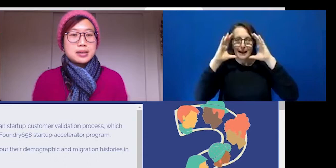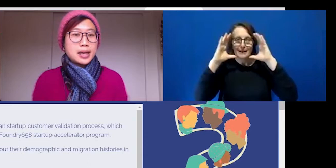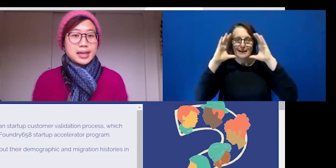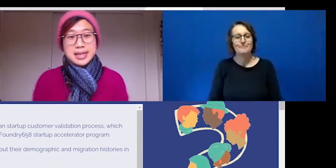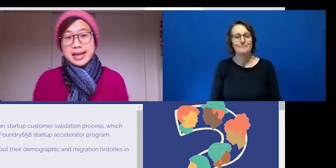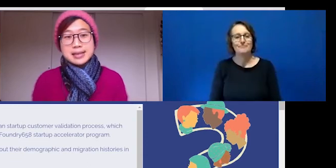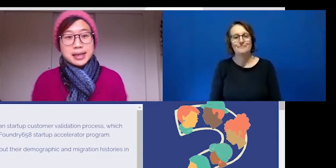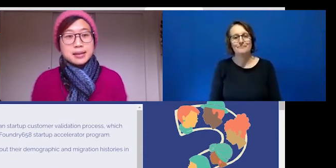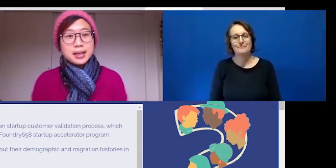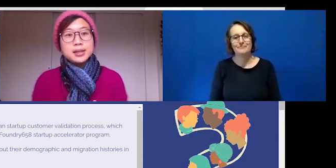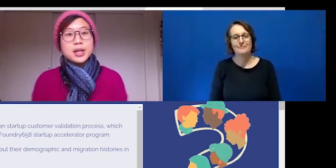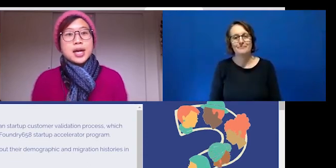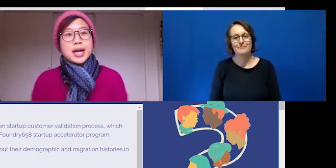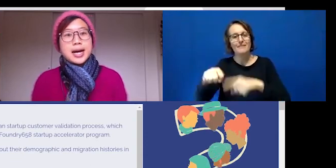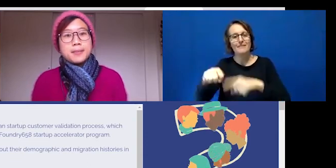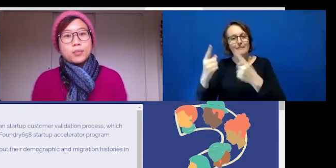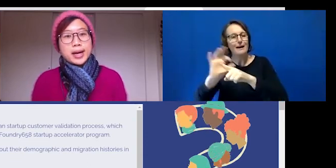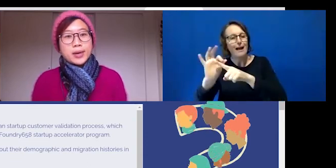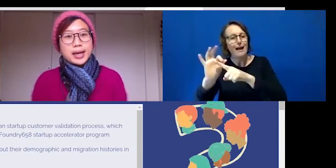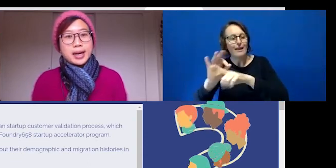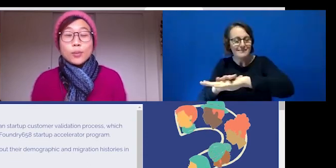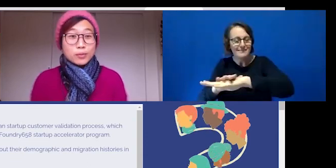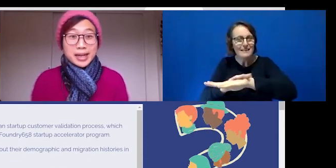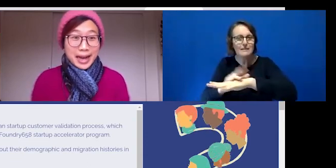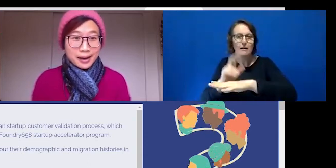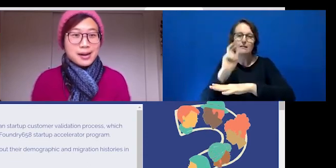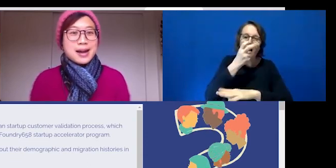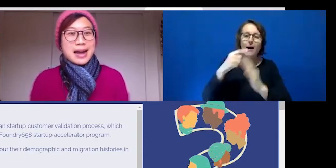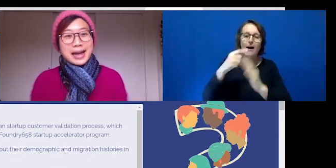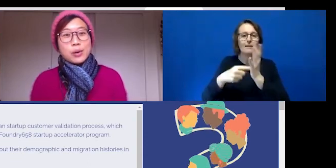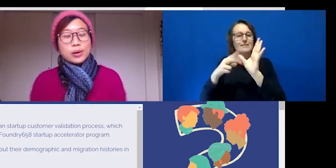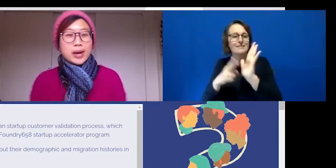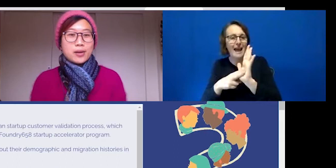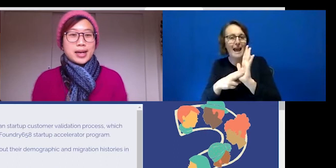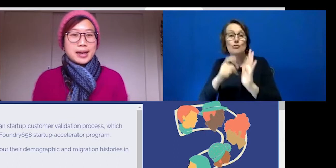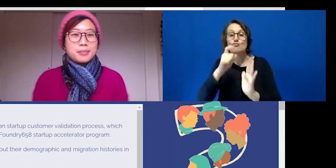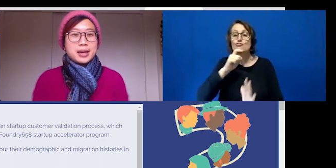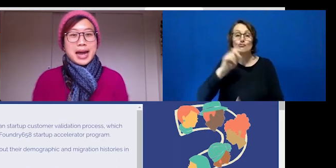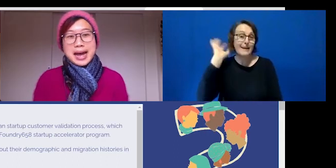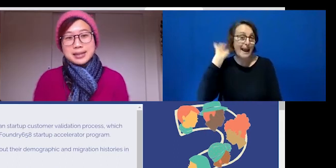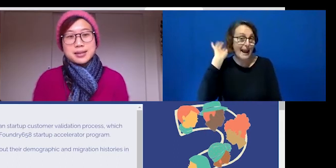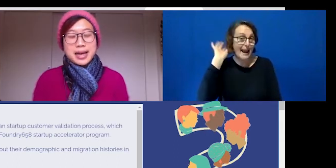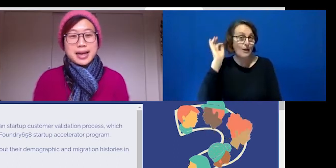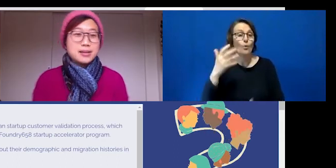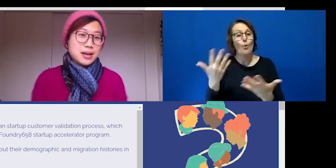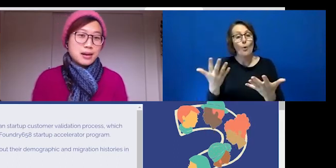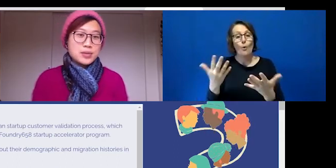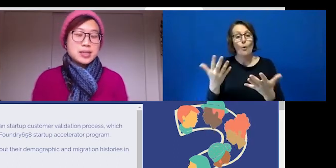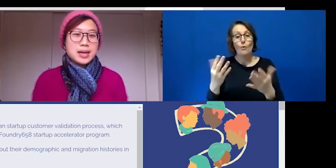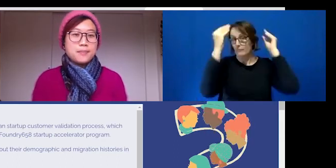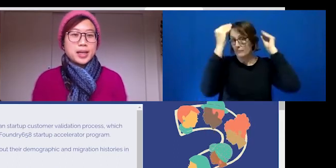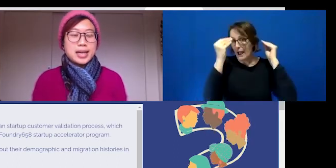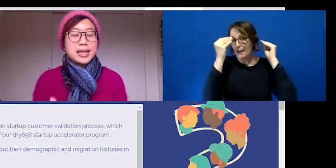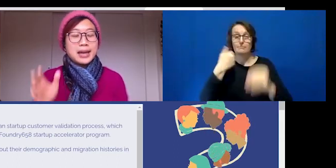various dark and tan skin color, with red hair, and or wearing a hat and